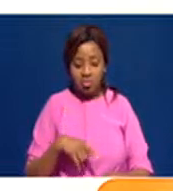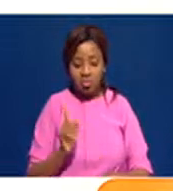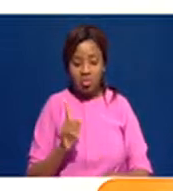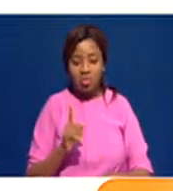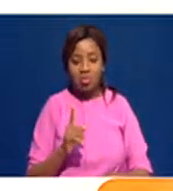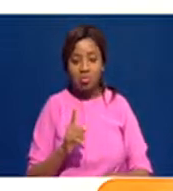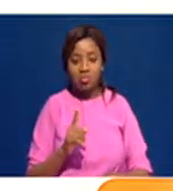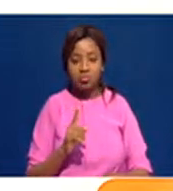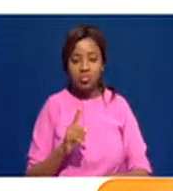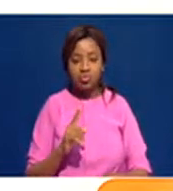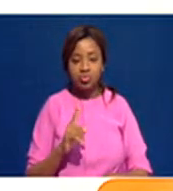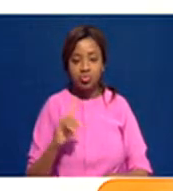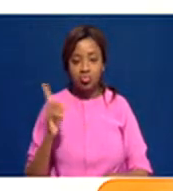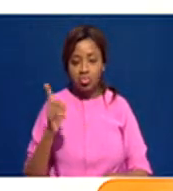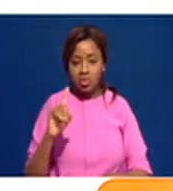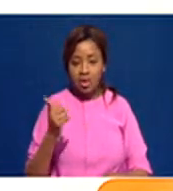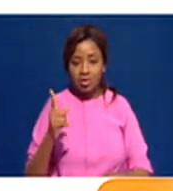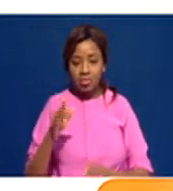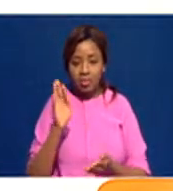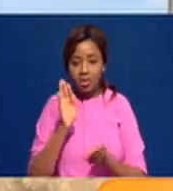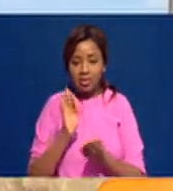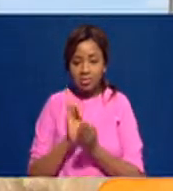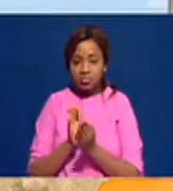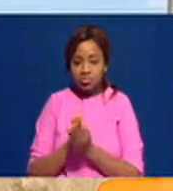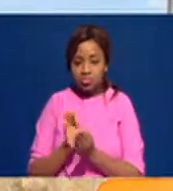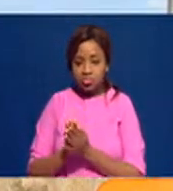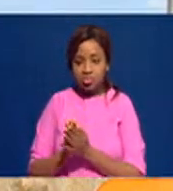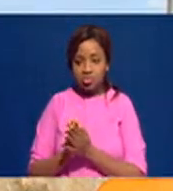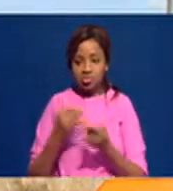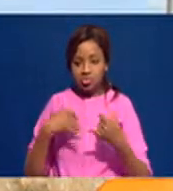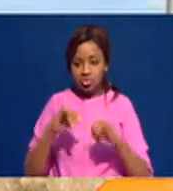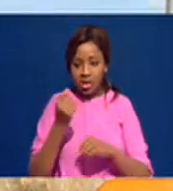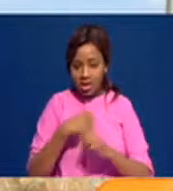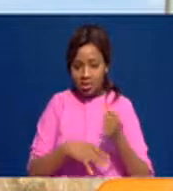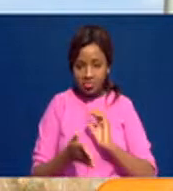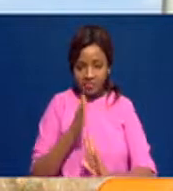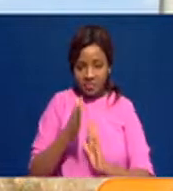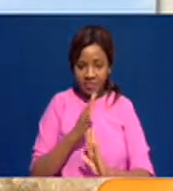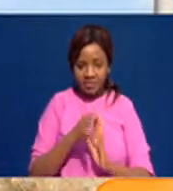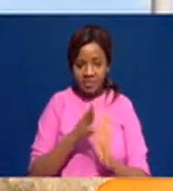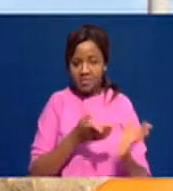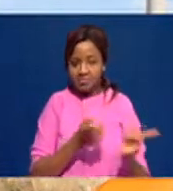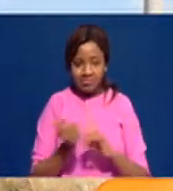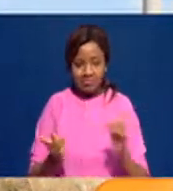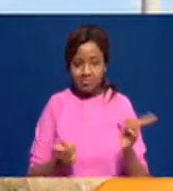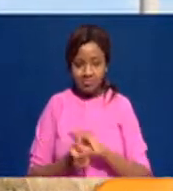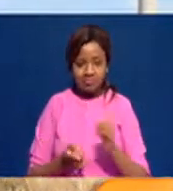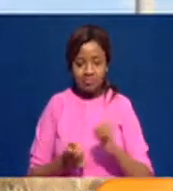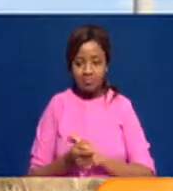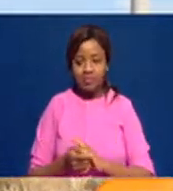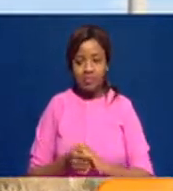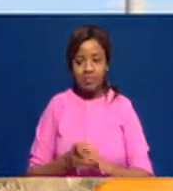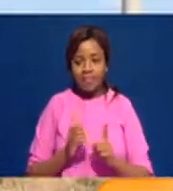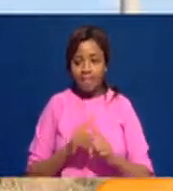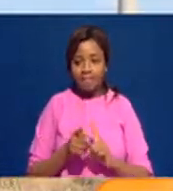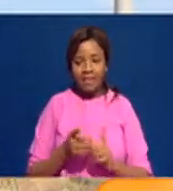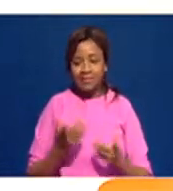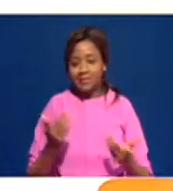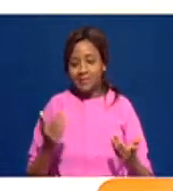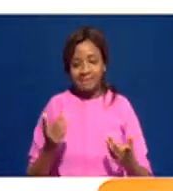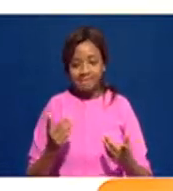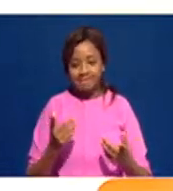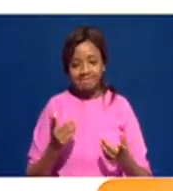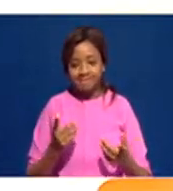inland container depot, ICD, to try and fast track things being released. So there are inefficiencies in